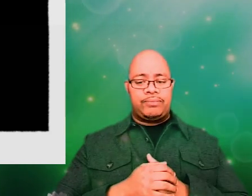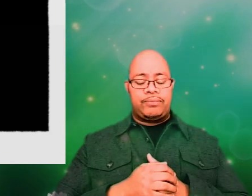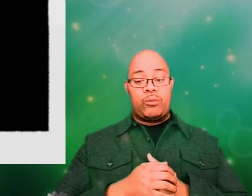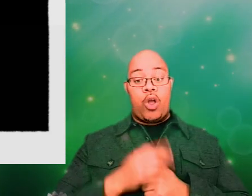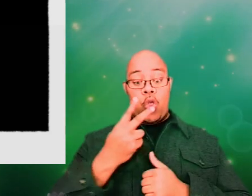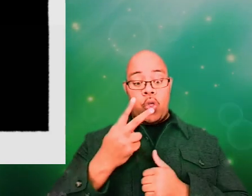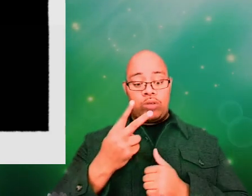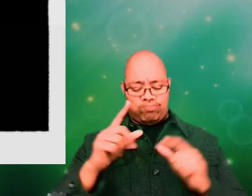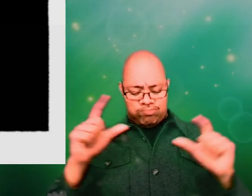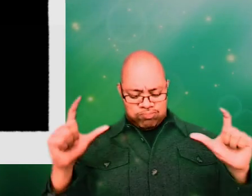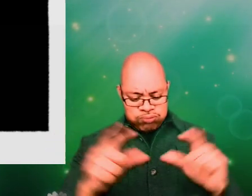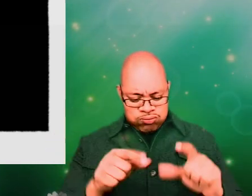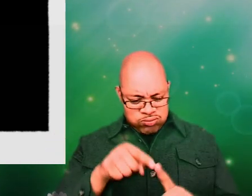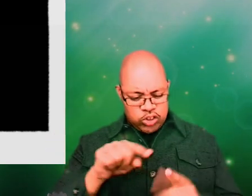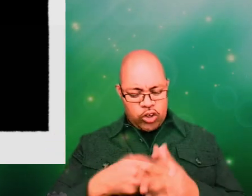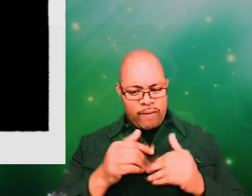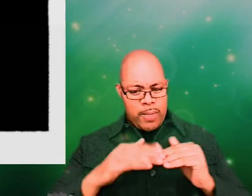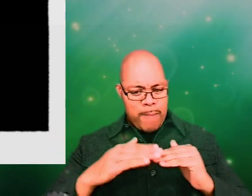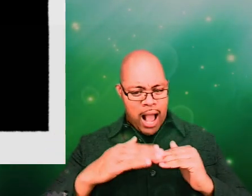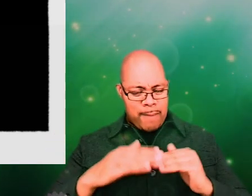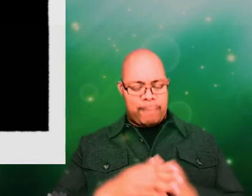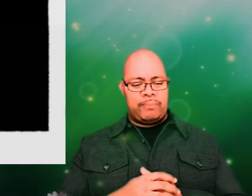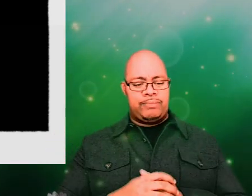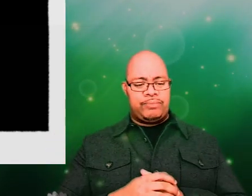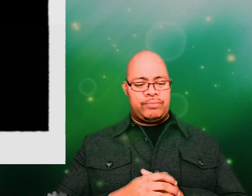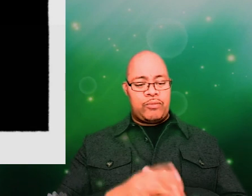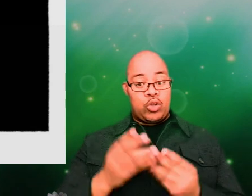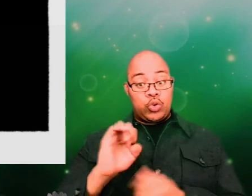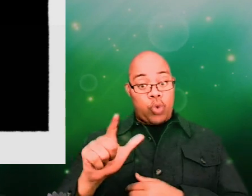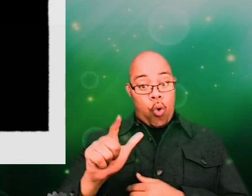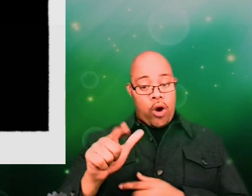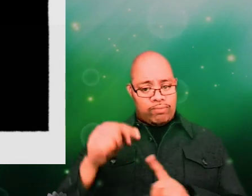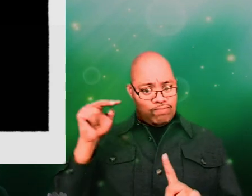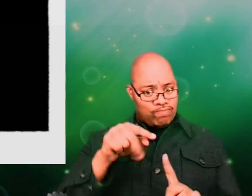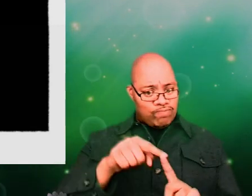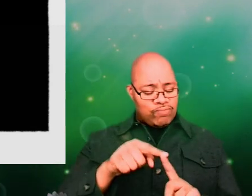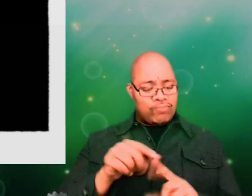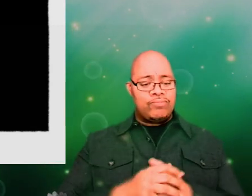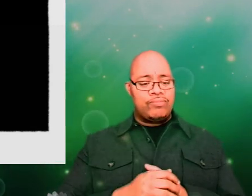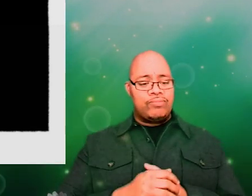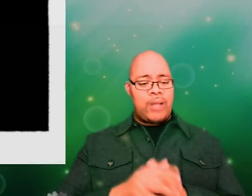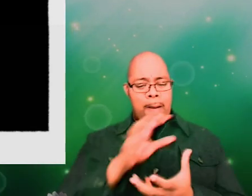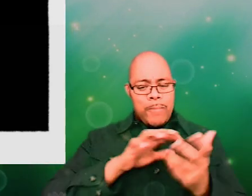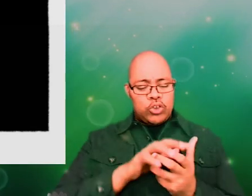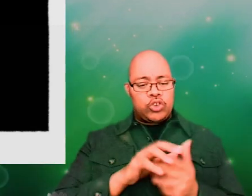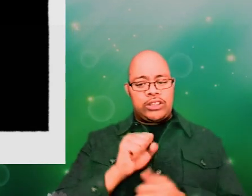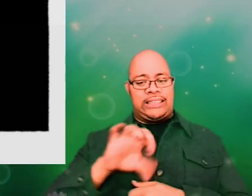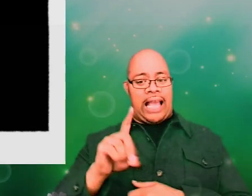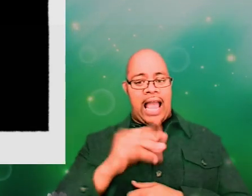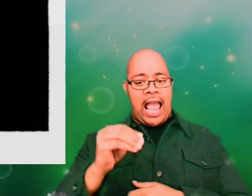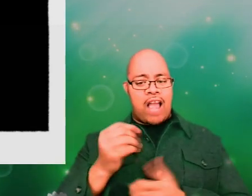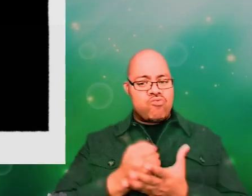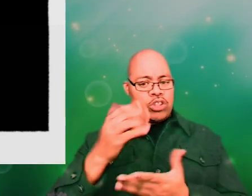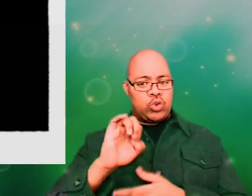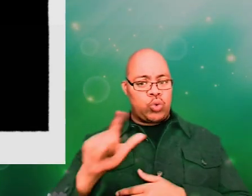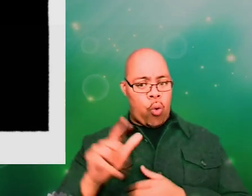little snapshot here, starting from the bottom up. The soil profile of the forest floor is a mixture of sand and rich